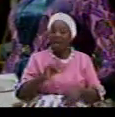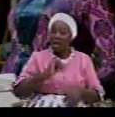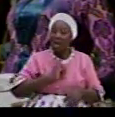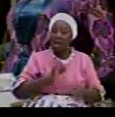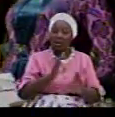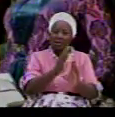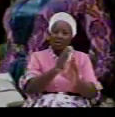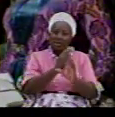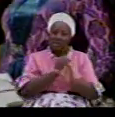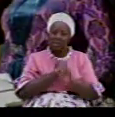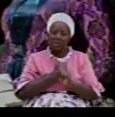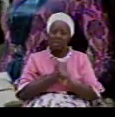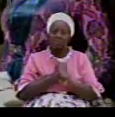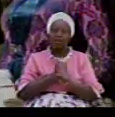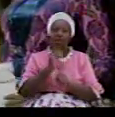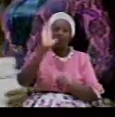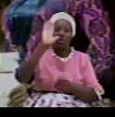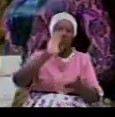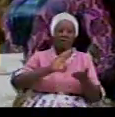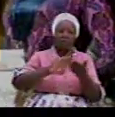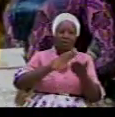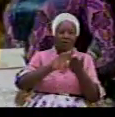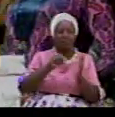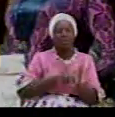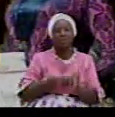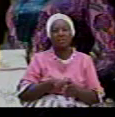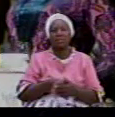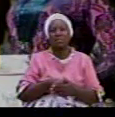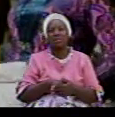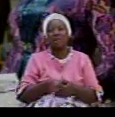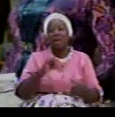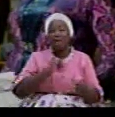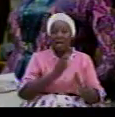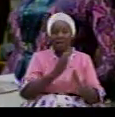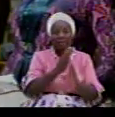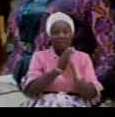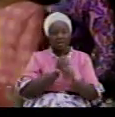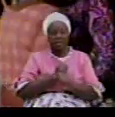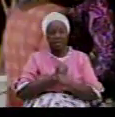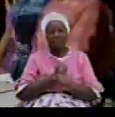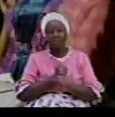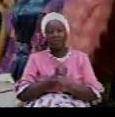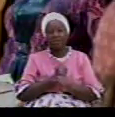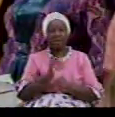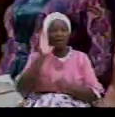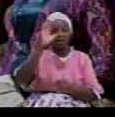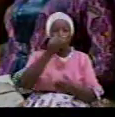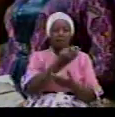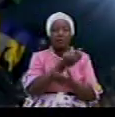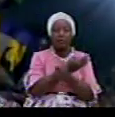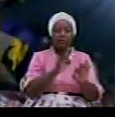receive your forgiveness. I receive your freedom.